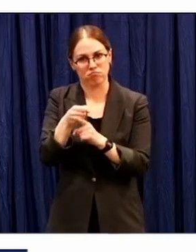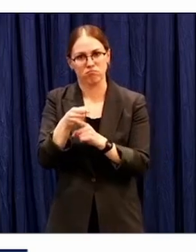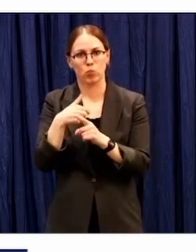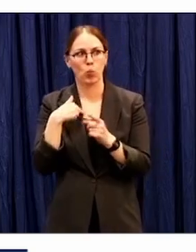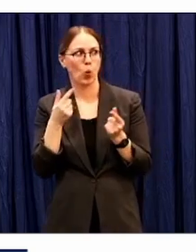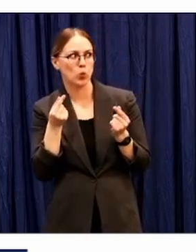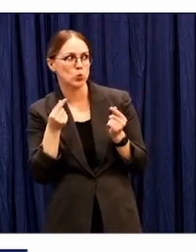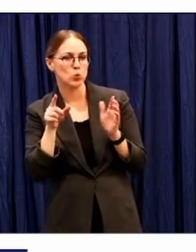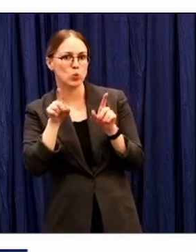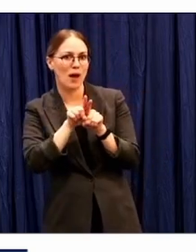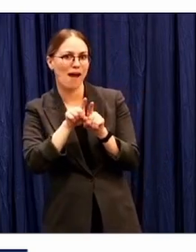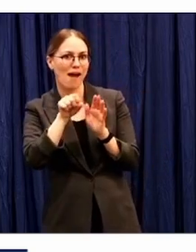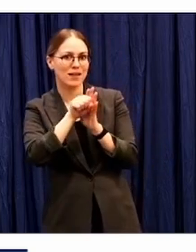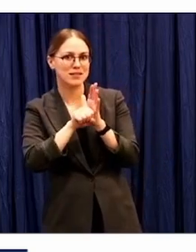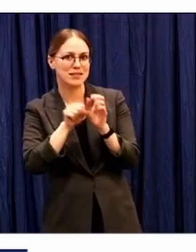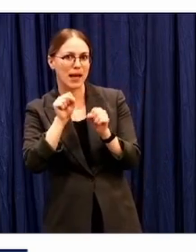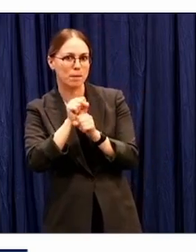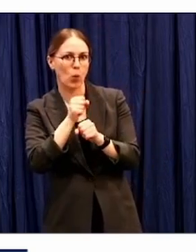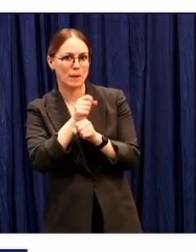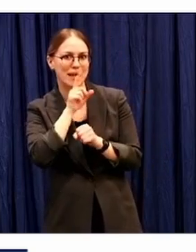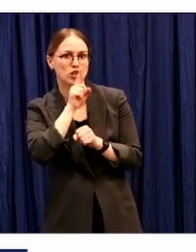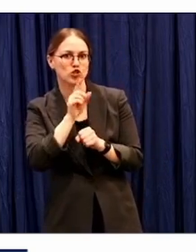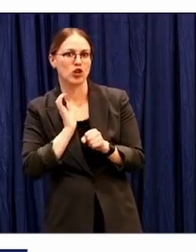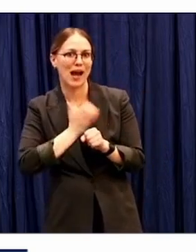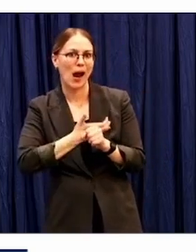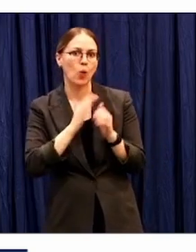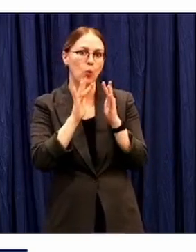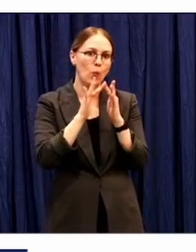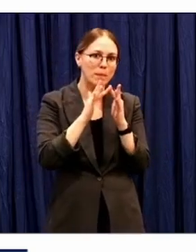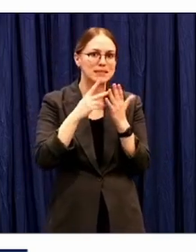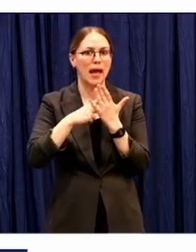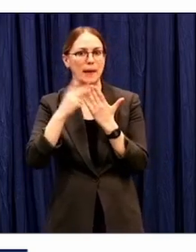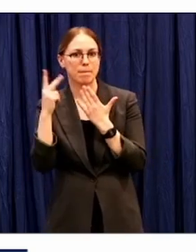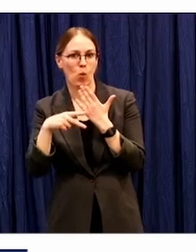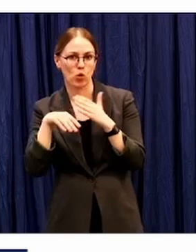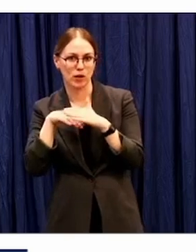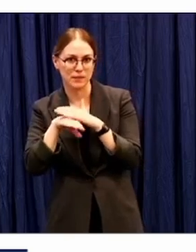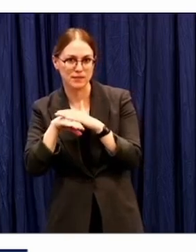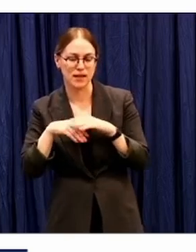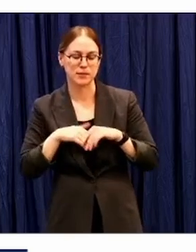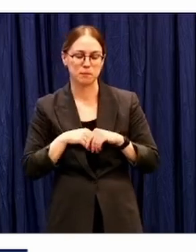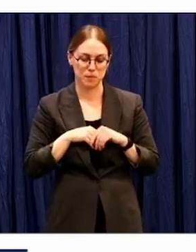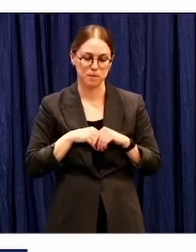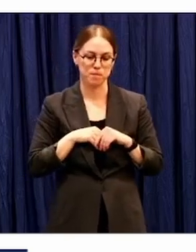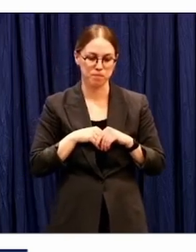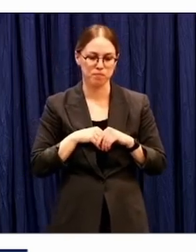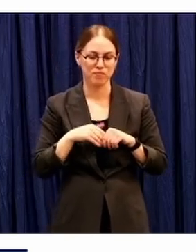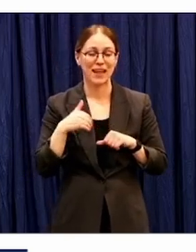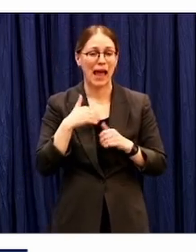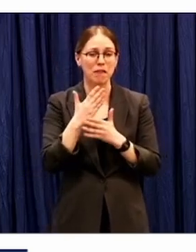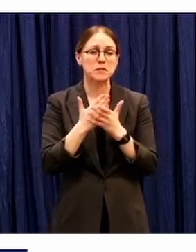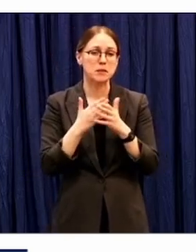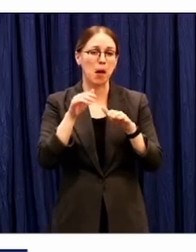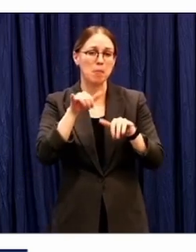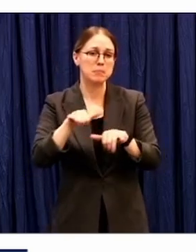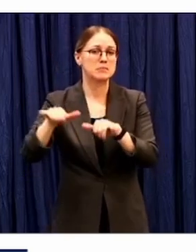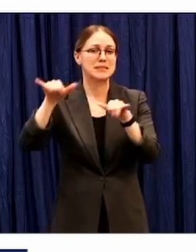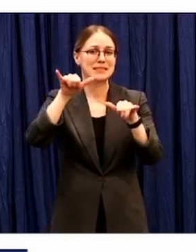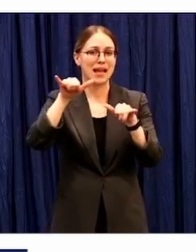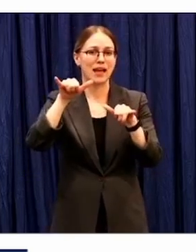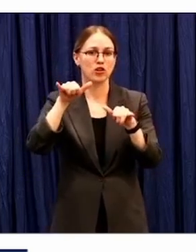state employees to create accessible content. Additionally, we have the State of Michigan Digital Accessibility Standard, which can be found